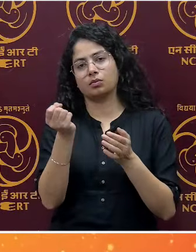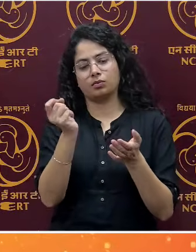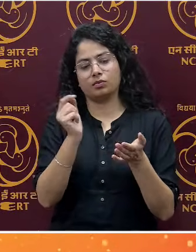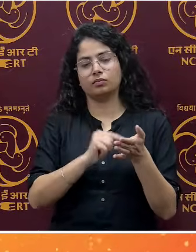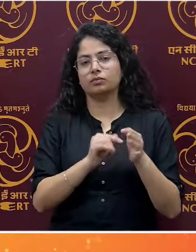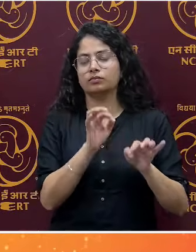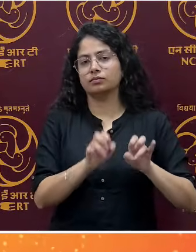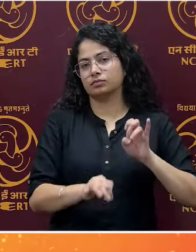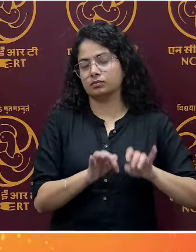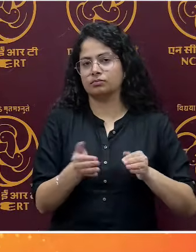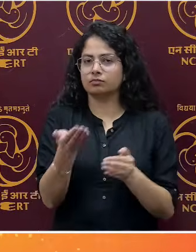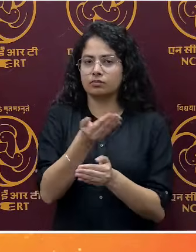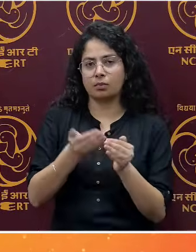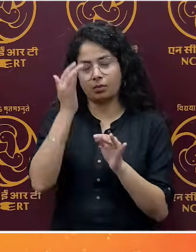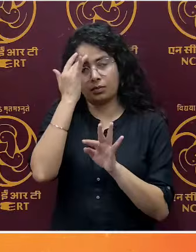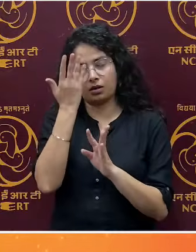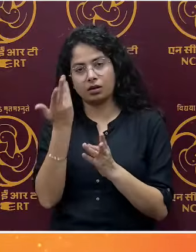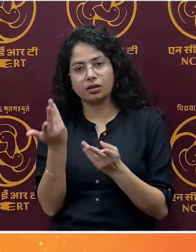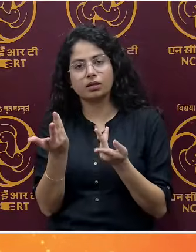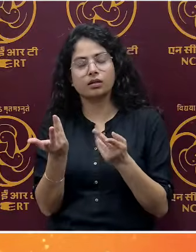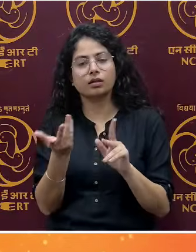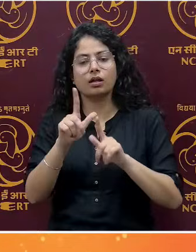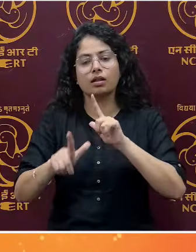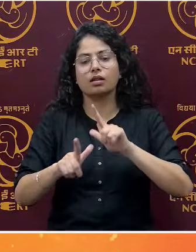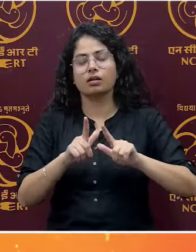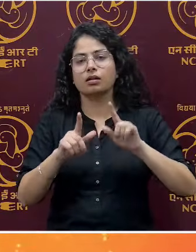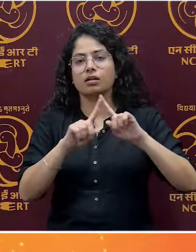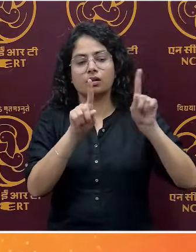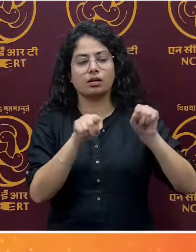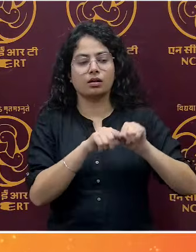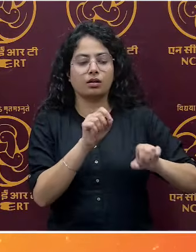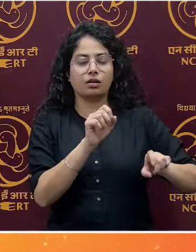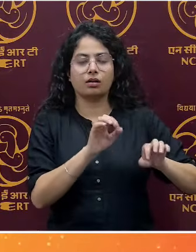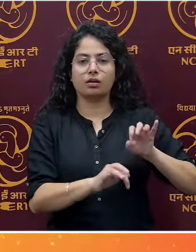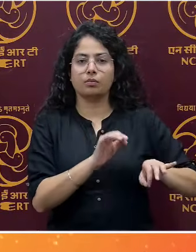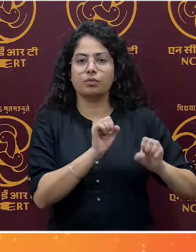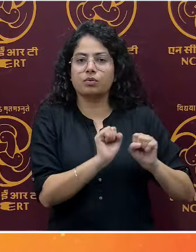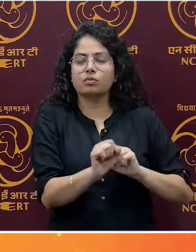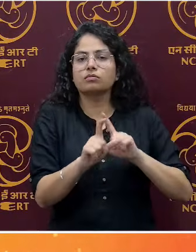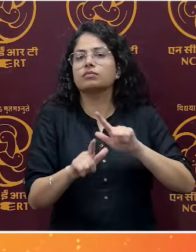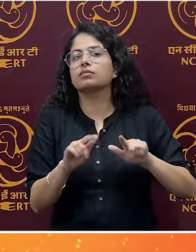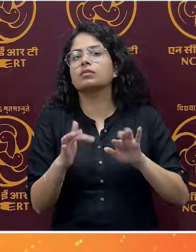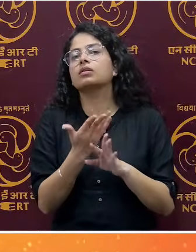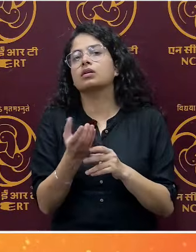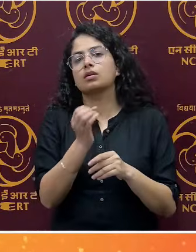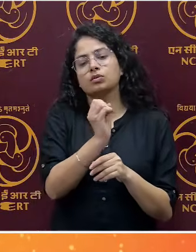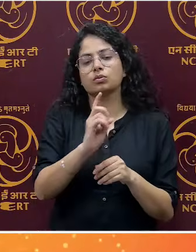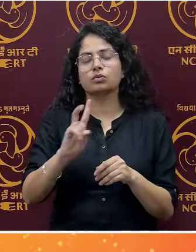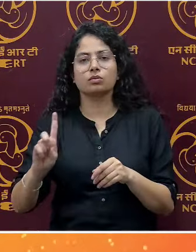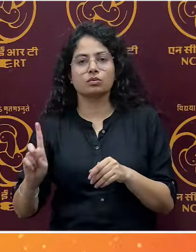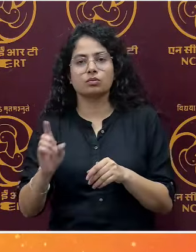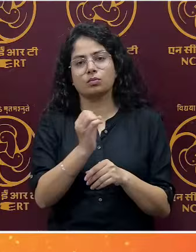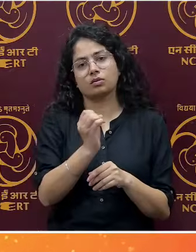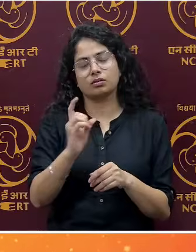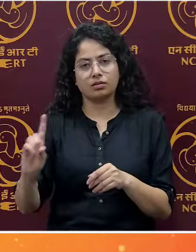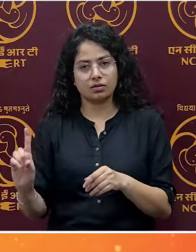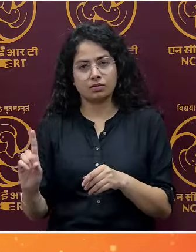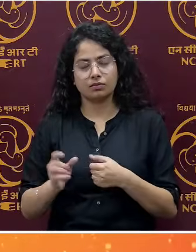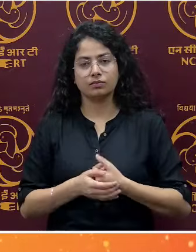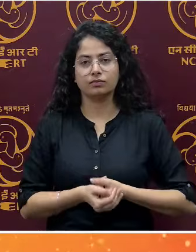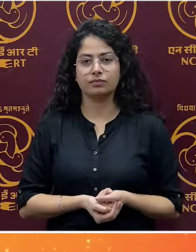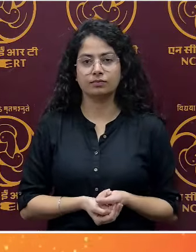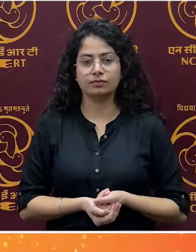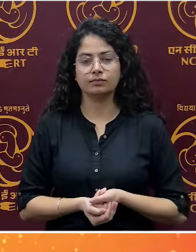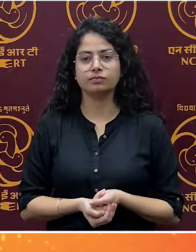know that computer understands only 0 and 1. So this code is also being converted into machine language behind the